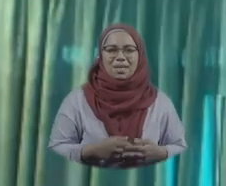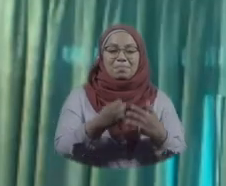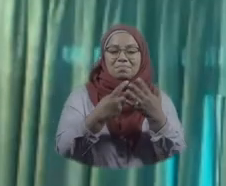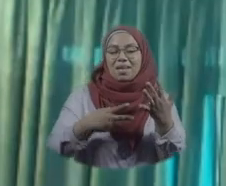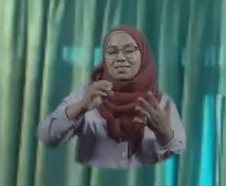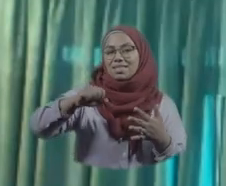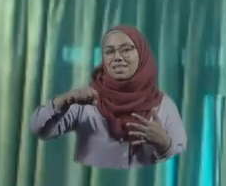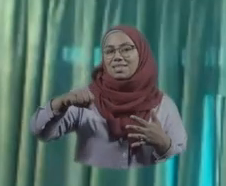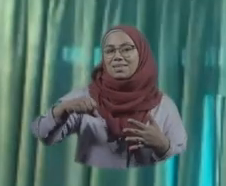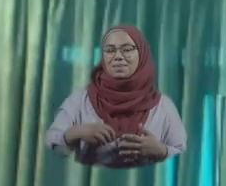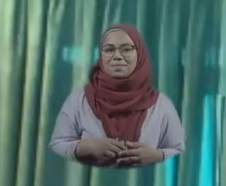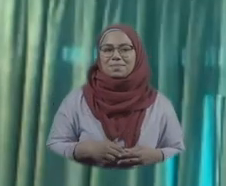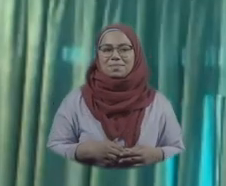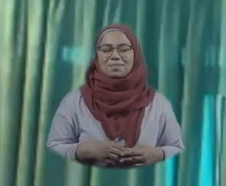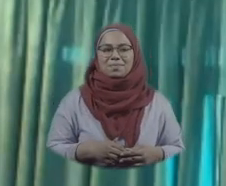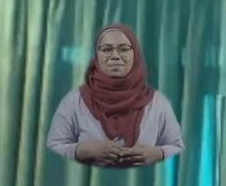Yes.